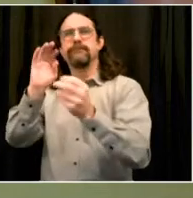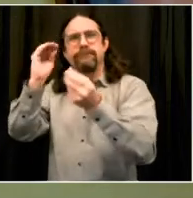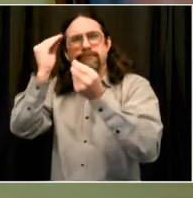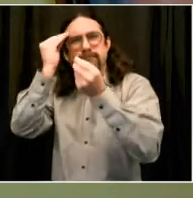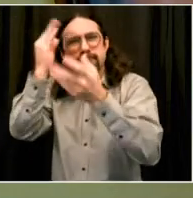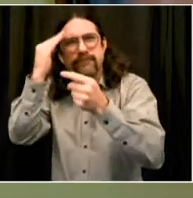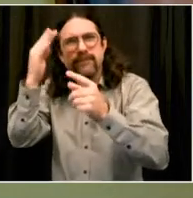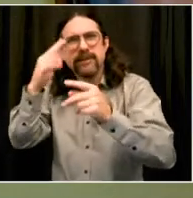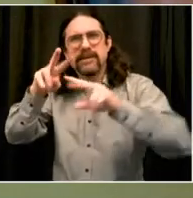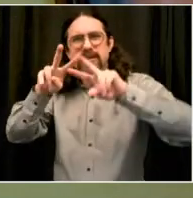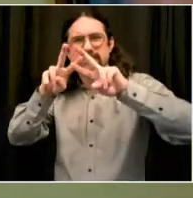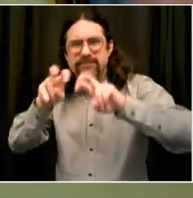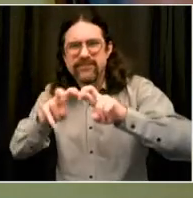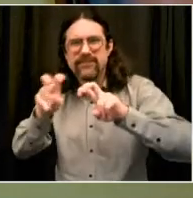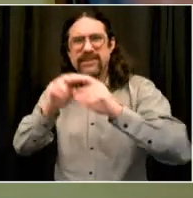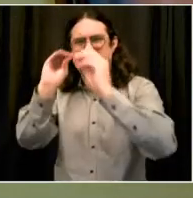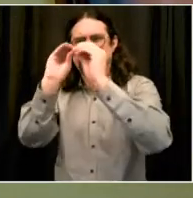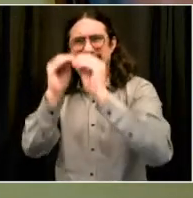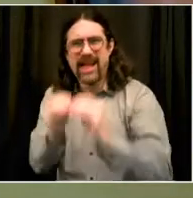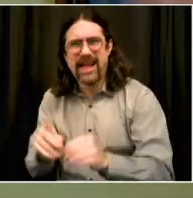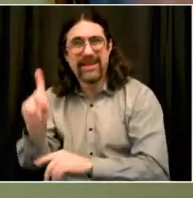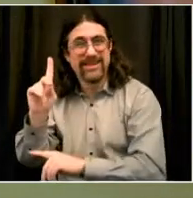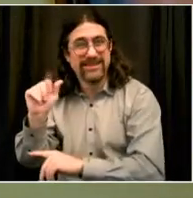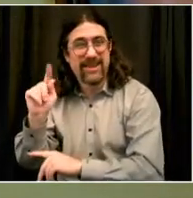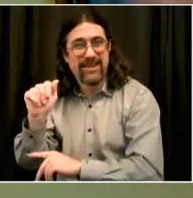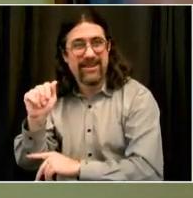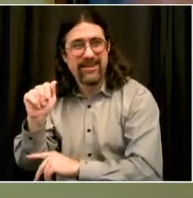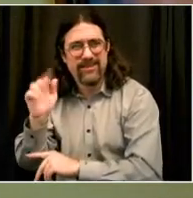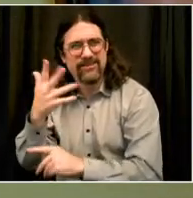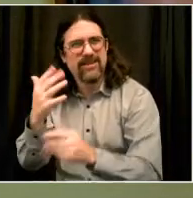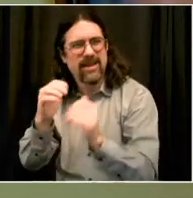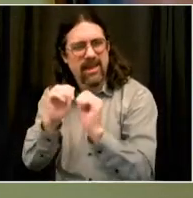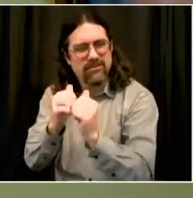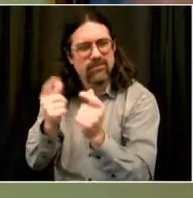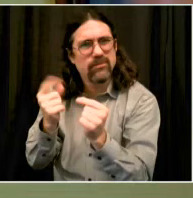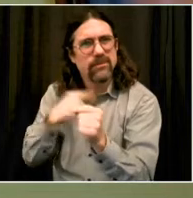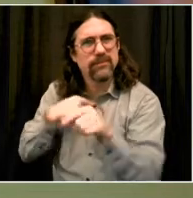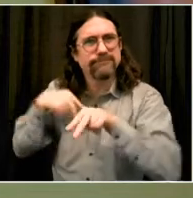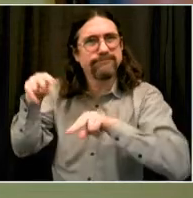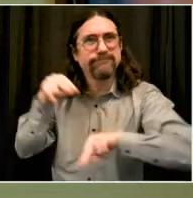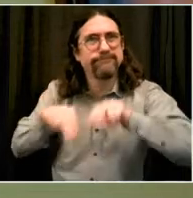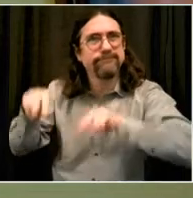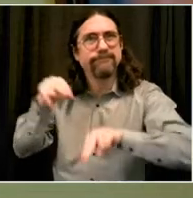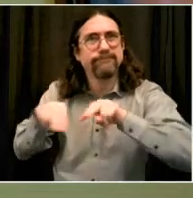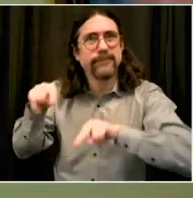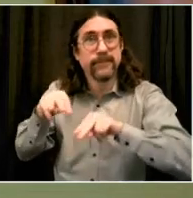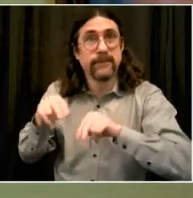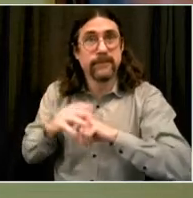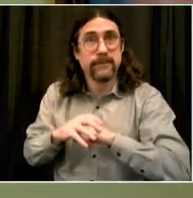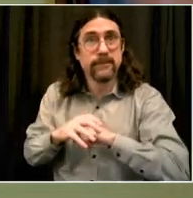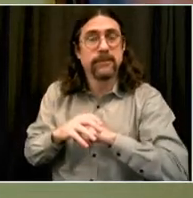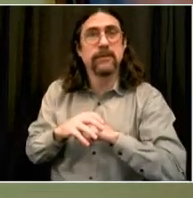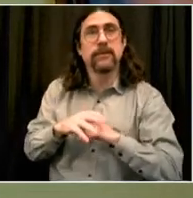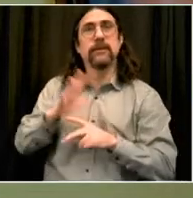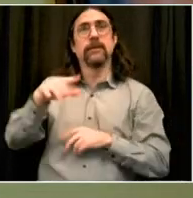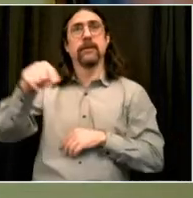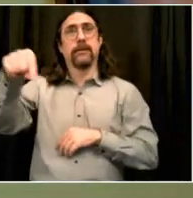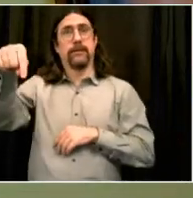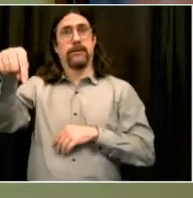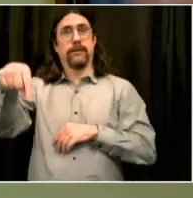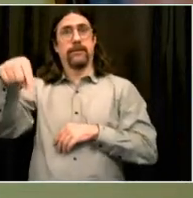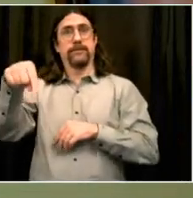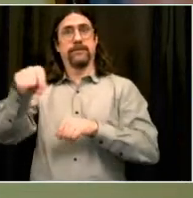hearing this week as well. Everything that I've seen so far from it reaffirms the original press releases that we saw from